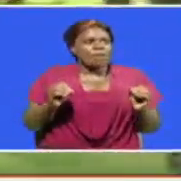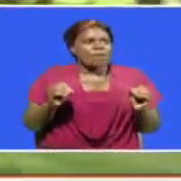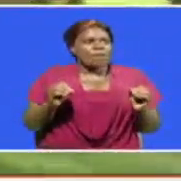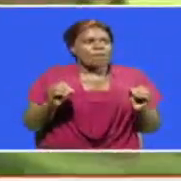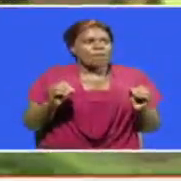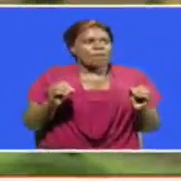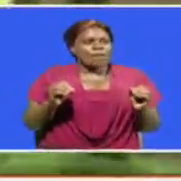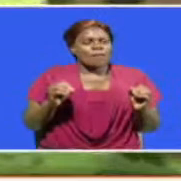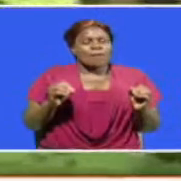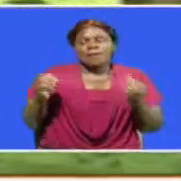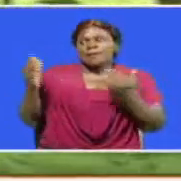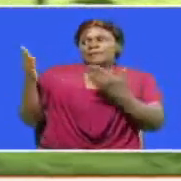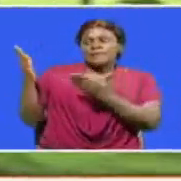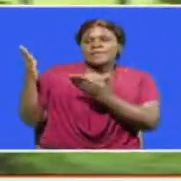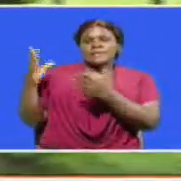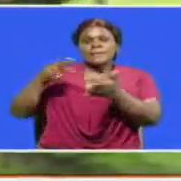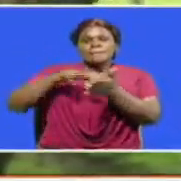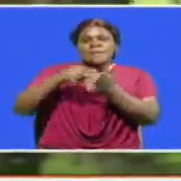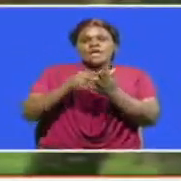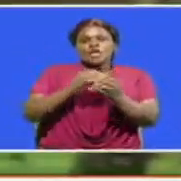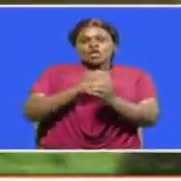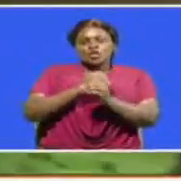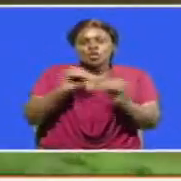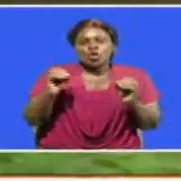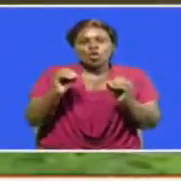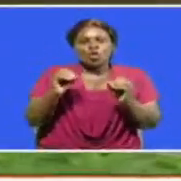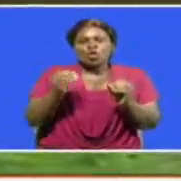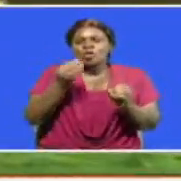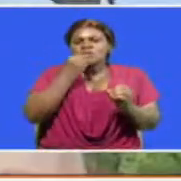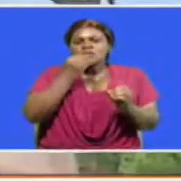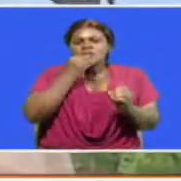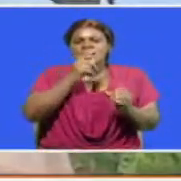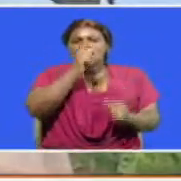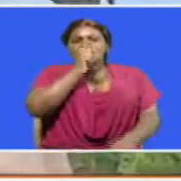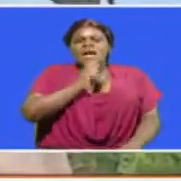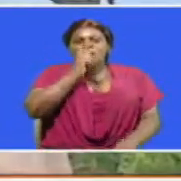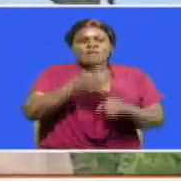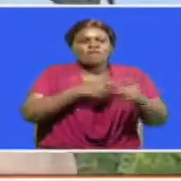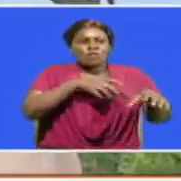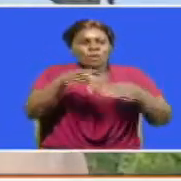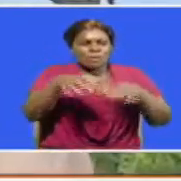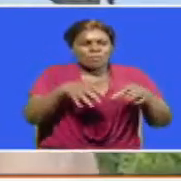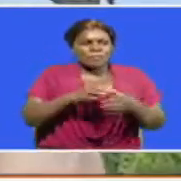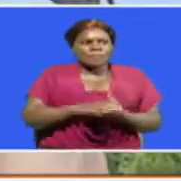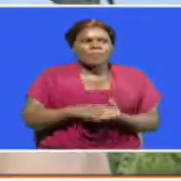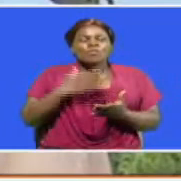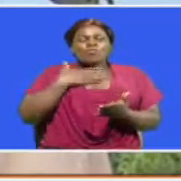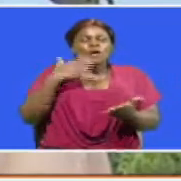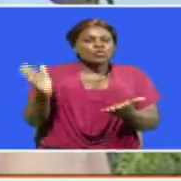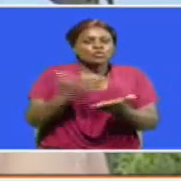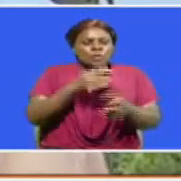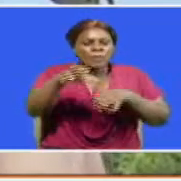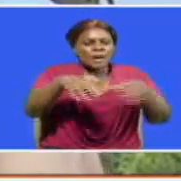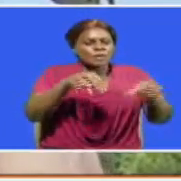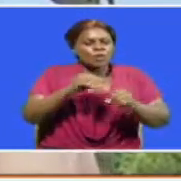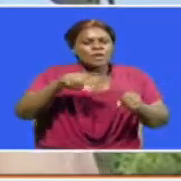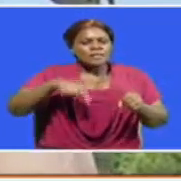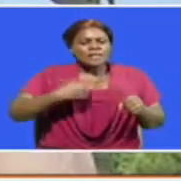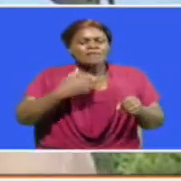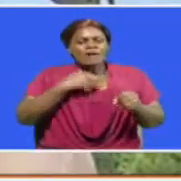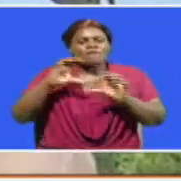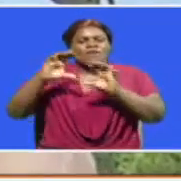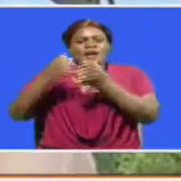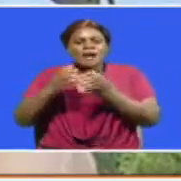clan. This then means no consumption of wild meat. Hatutaki wanyama iishe, kwa sababu sisi tuko na